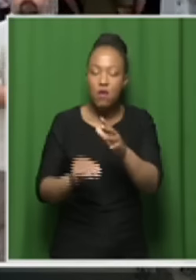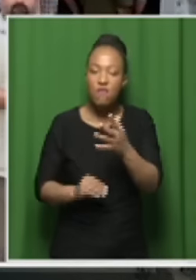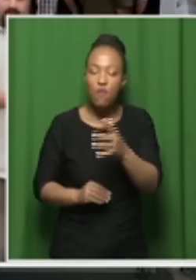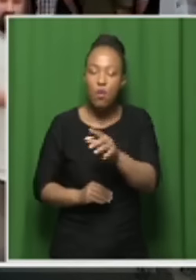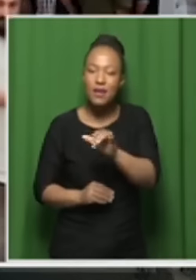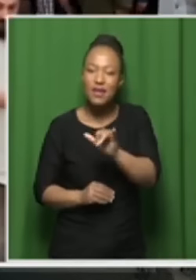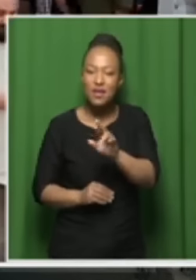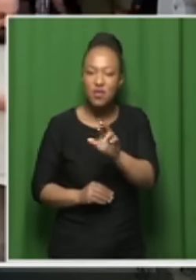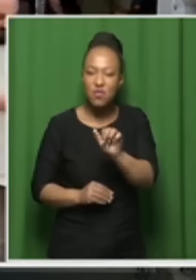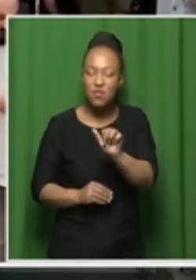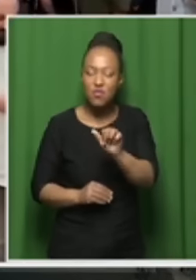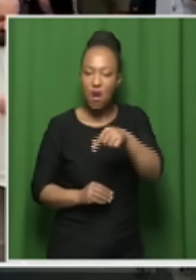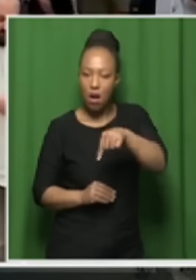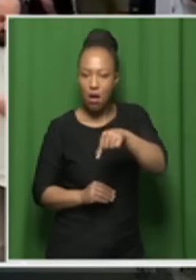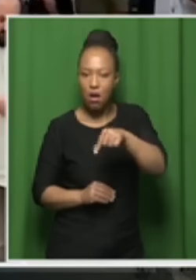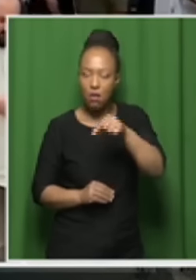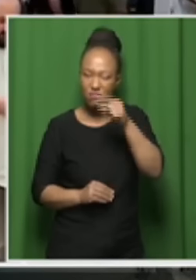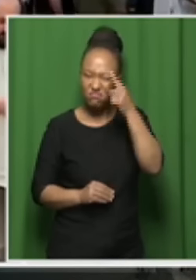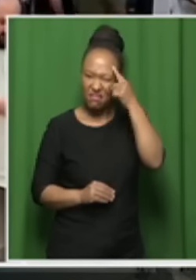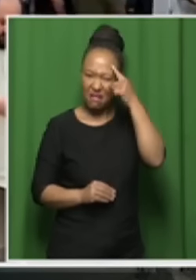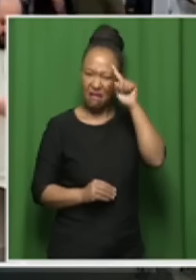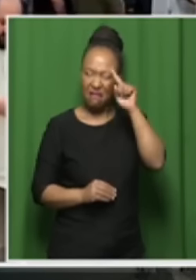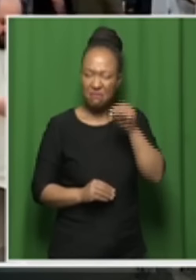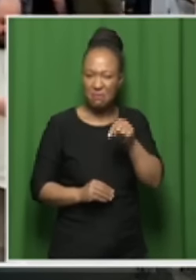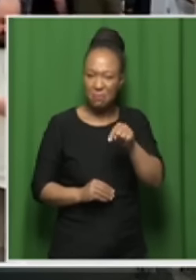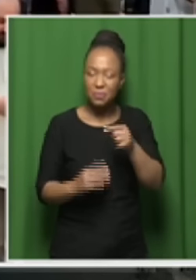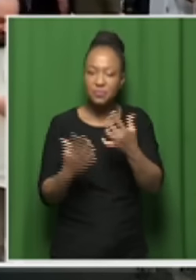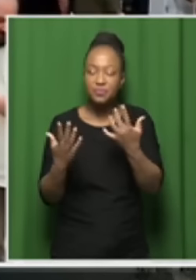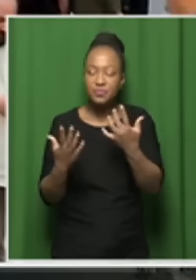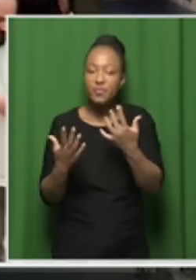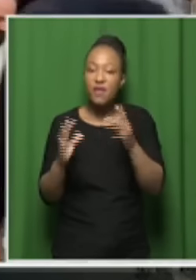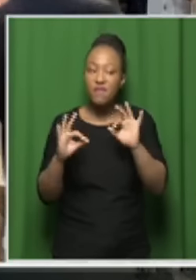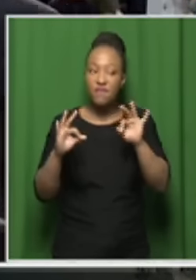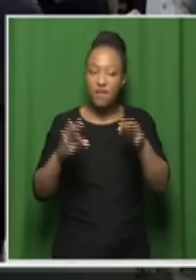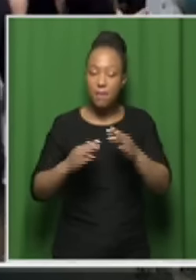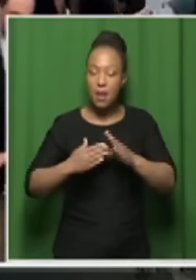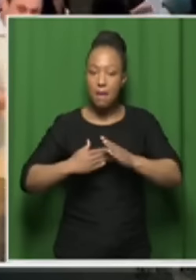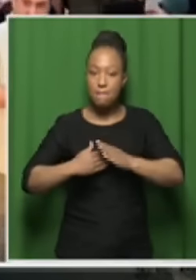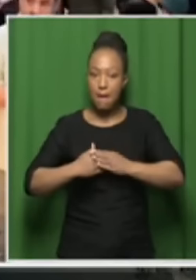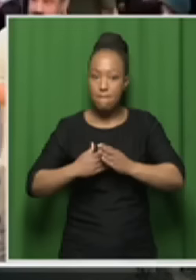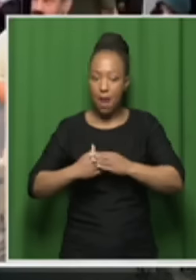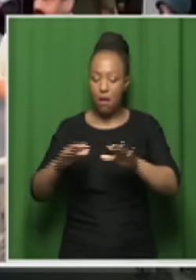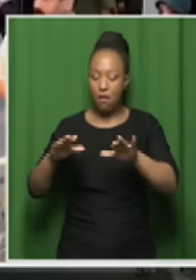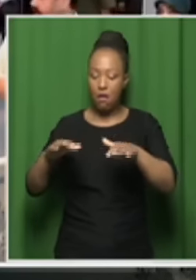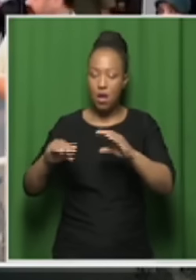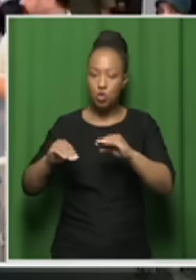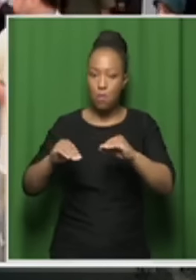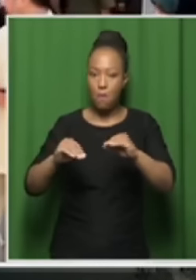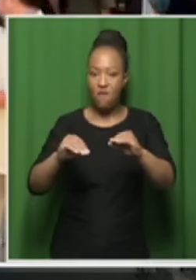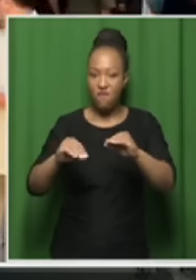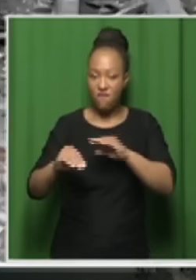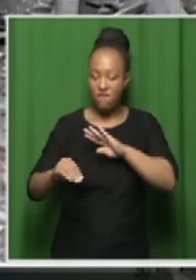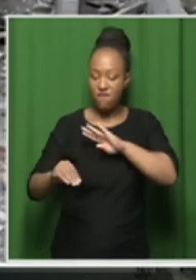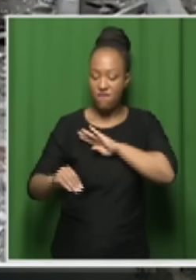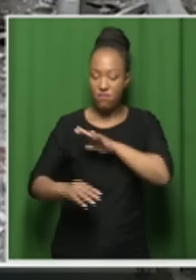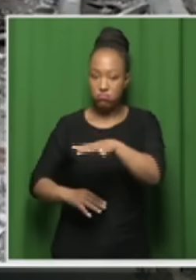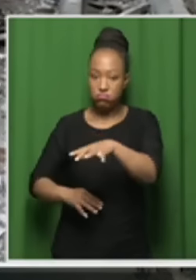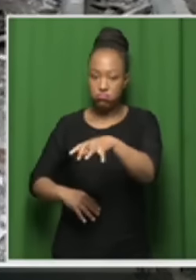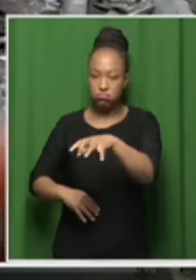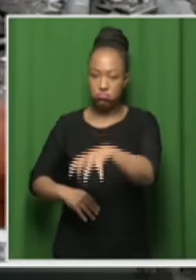then, of course, allowing non-essential family members from military bases in the region to leave. And this sort